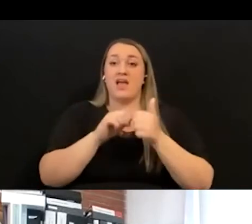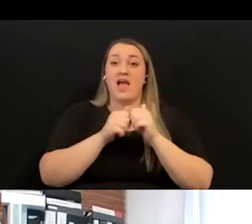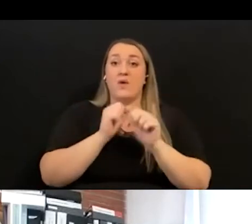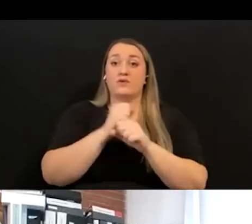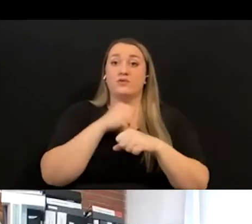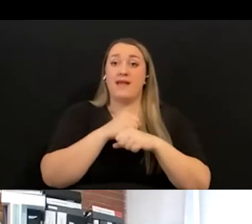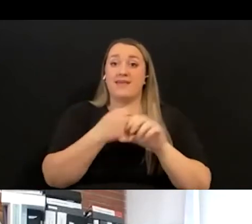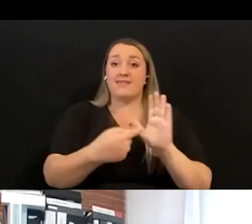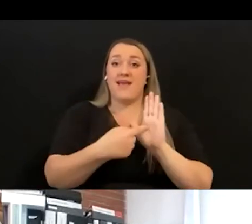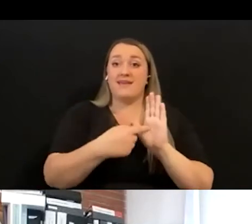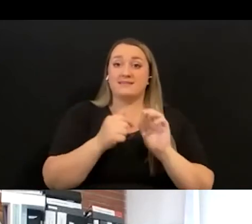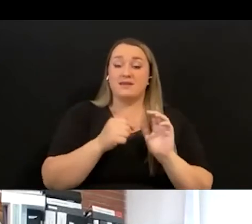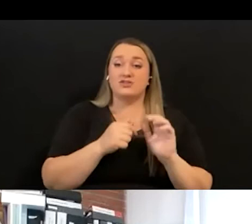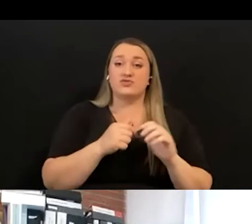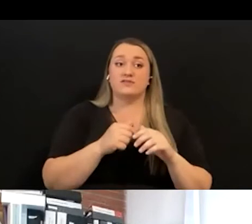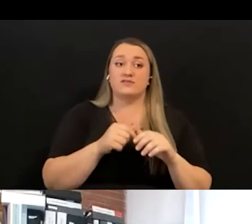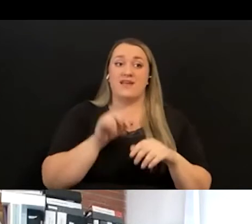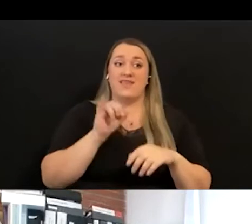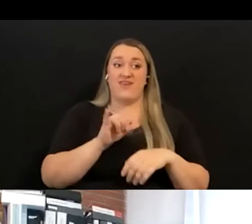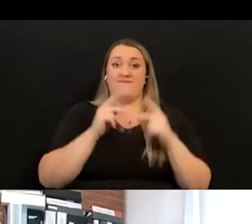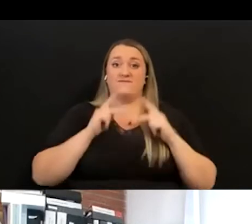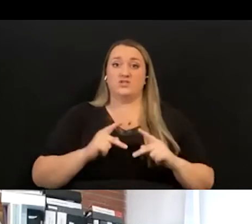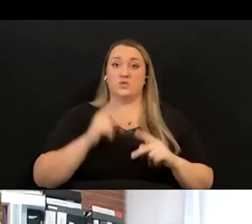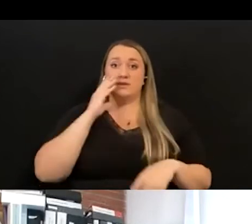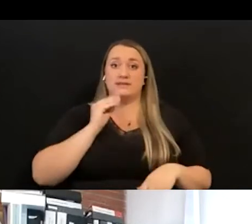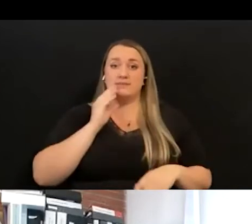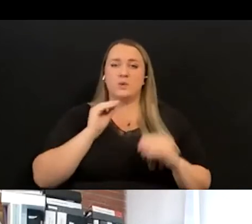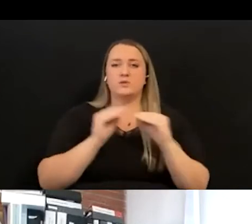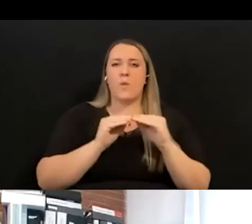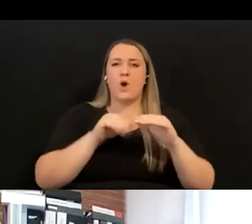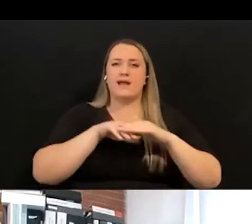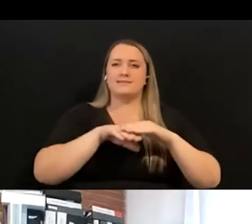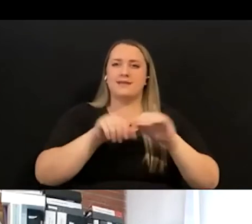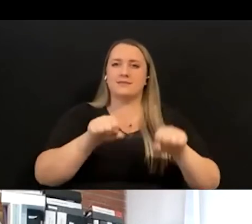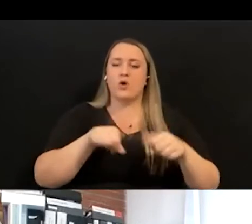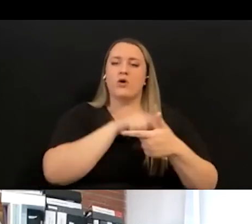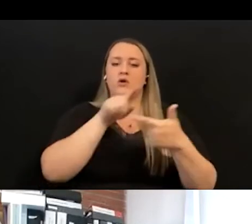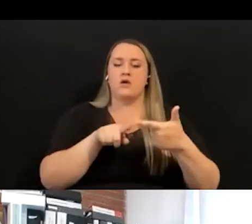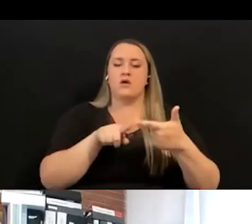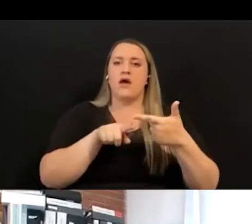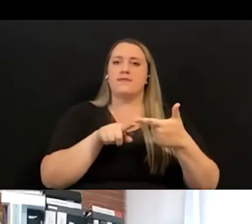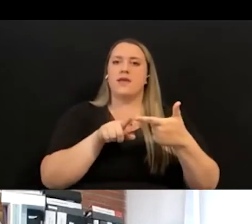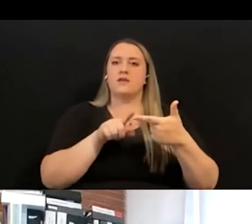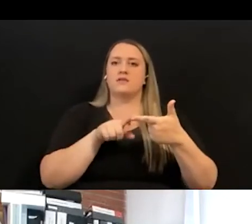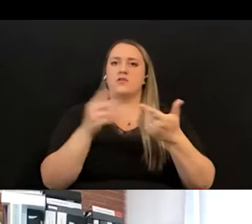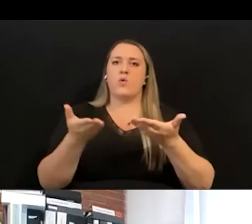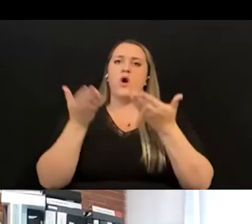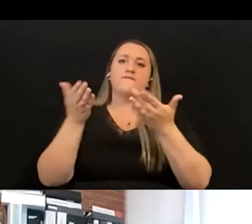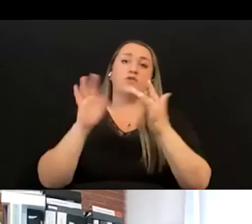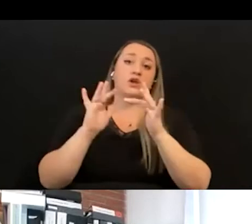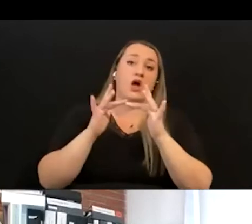exhibition, like the on-site experience of the exhibition, more accessible, and then also the offering like